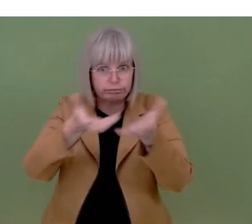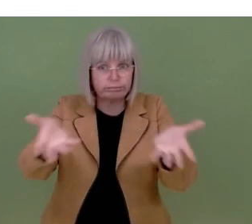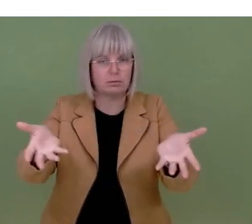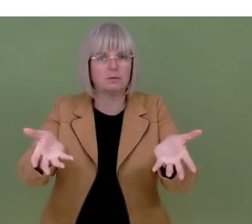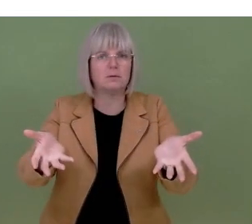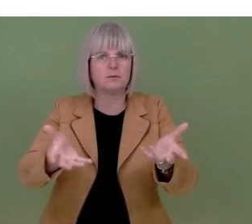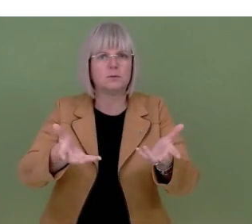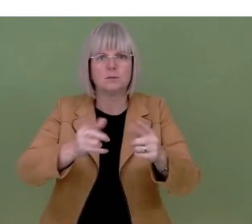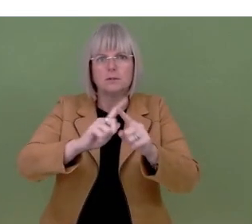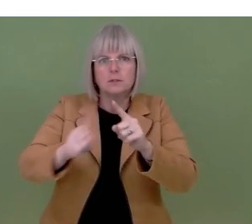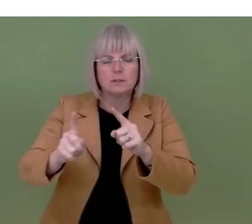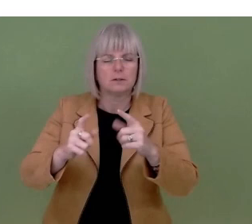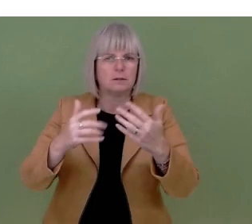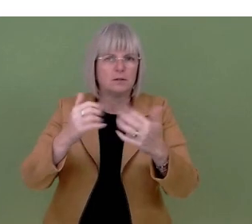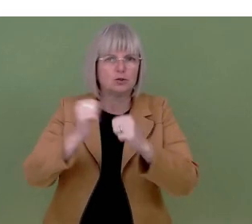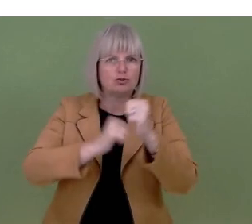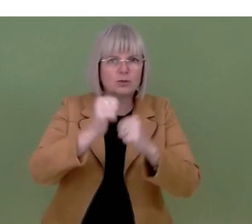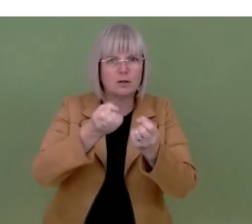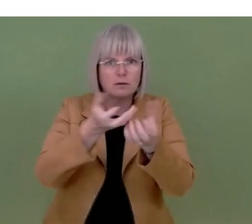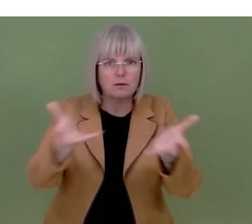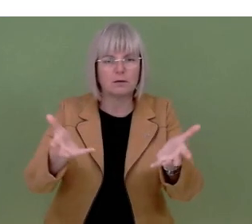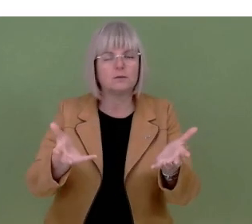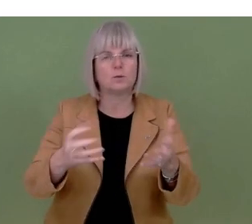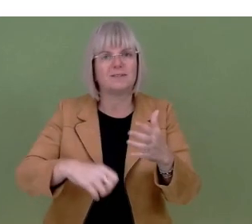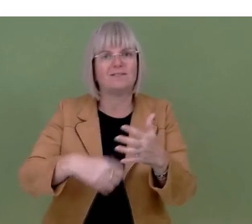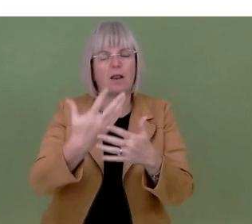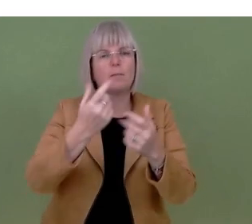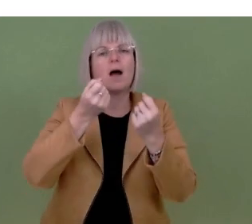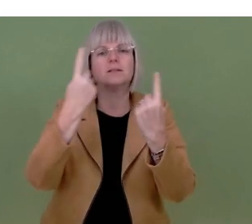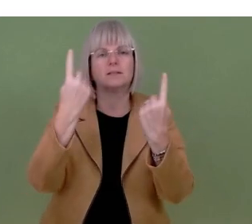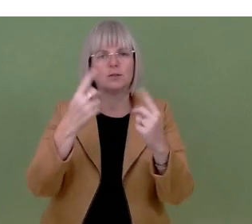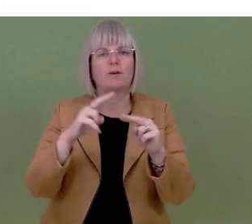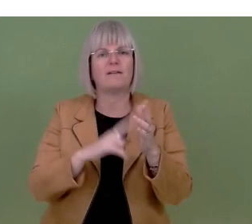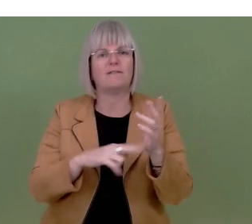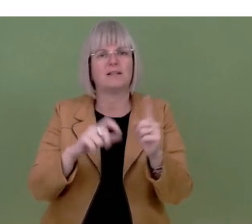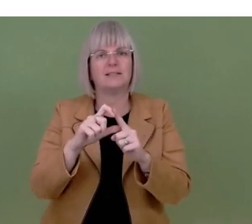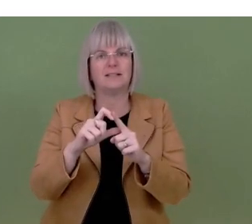wider culture of understanding around FND rather than just have the understanding in one place.